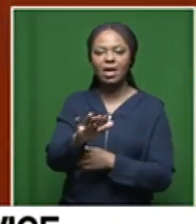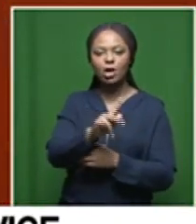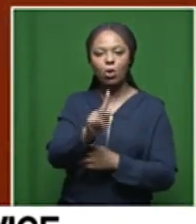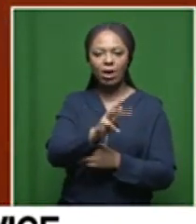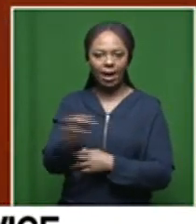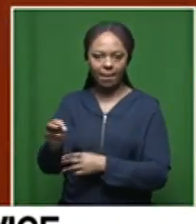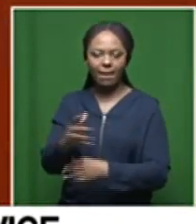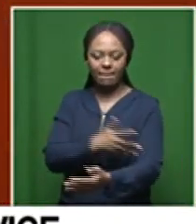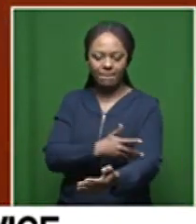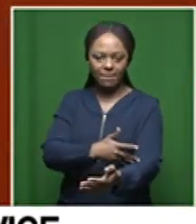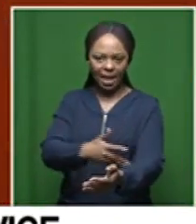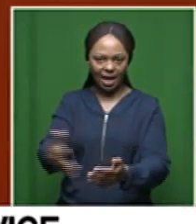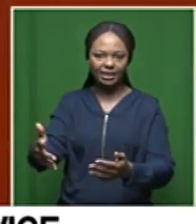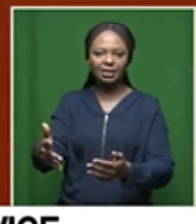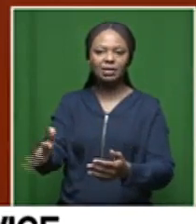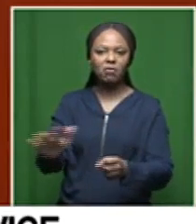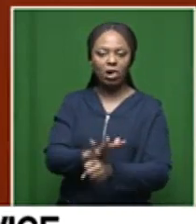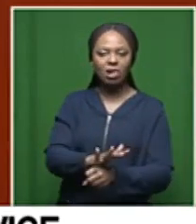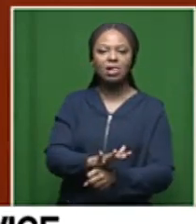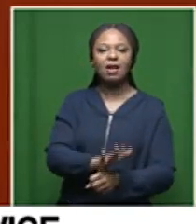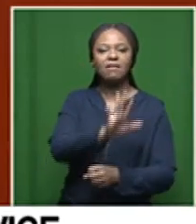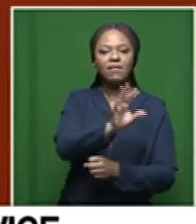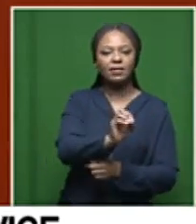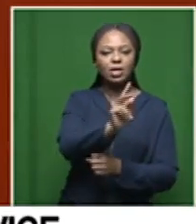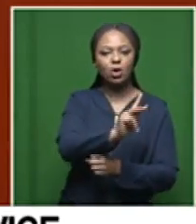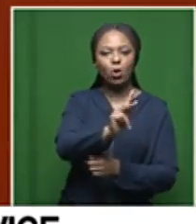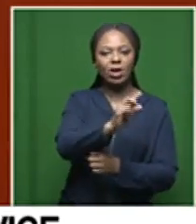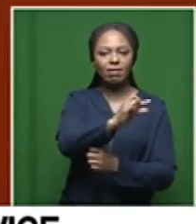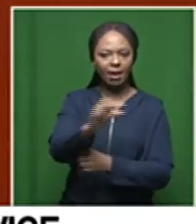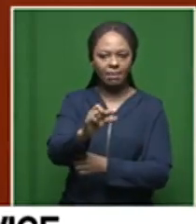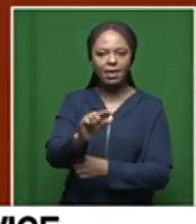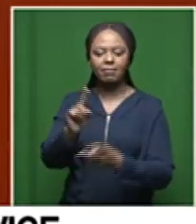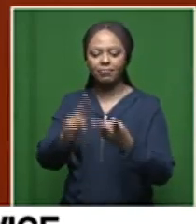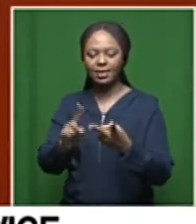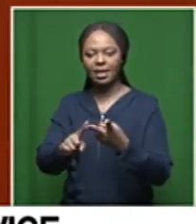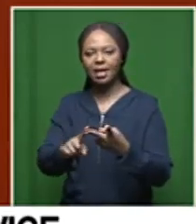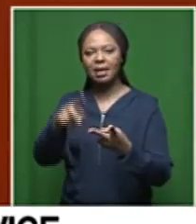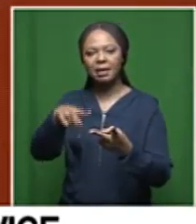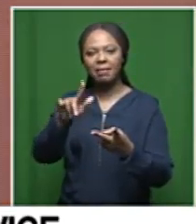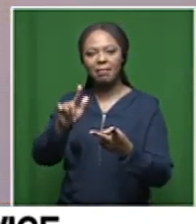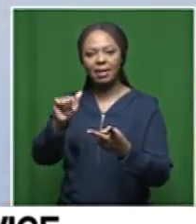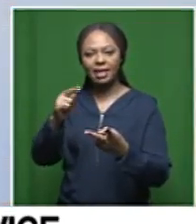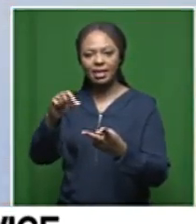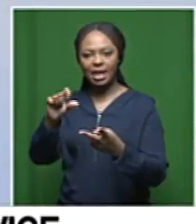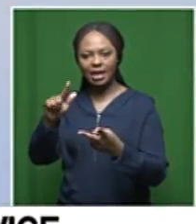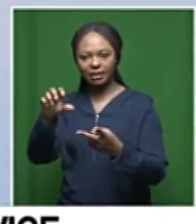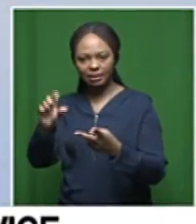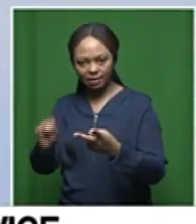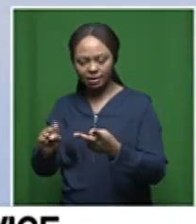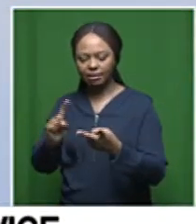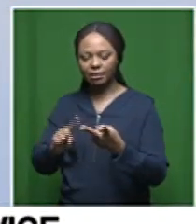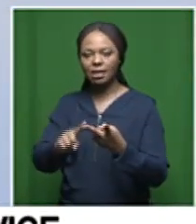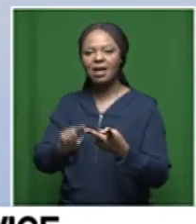donate whole blood, you need to weigh 50 kilograms. If you are going to donate platelets, for instance, you need to weigh at least